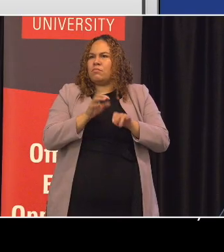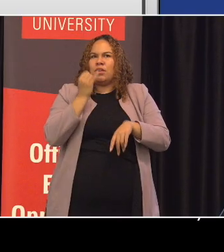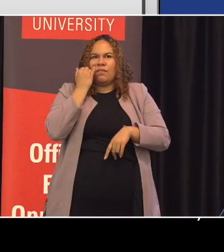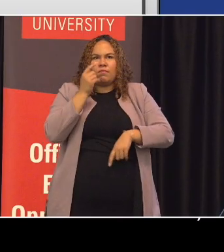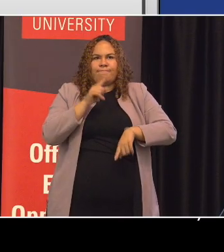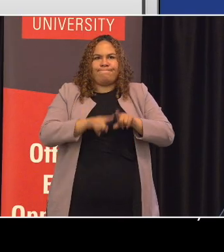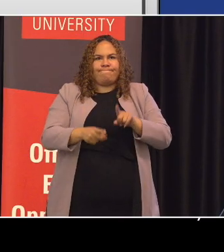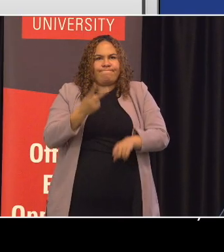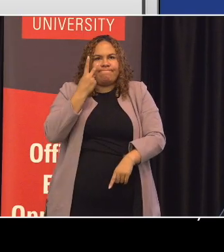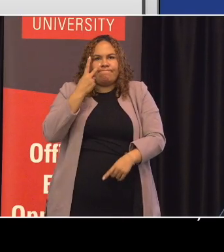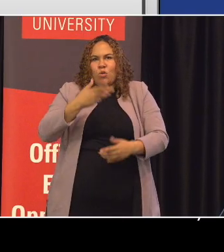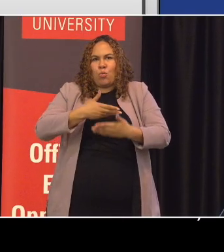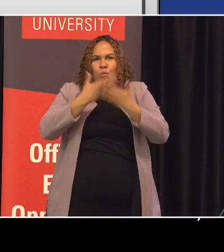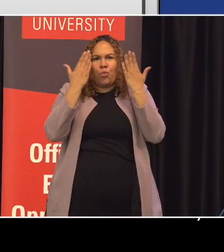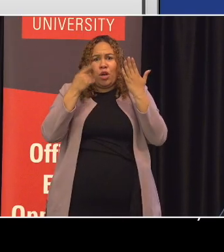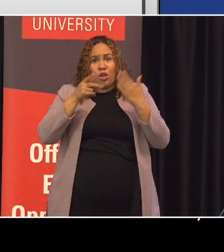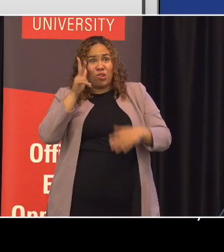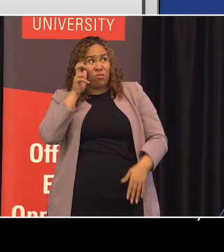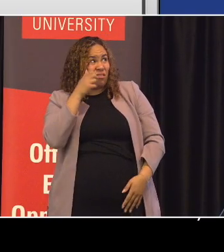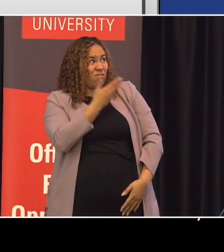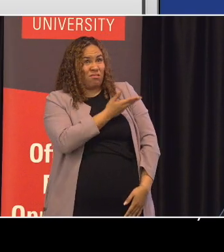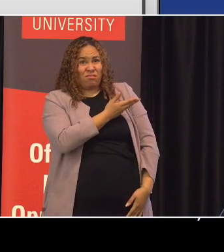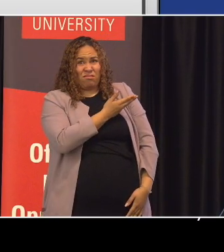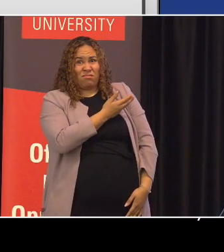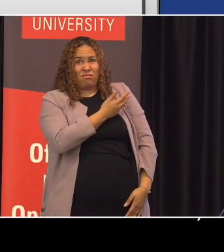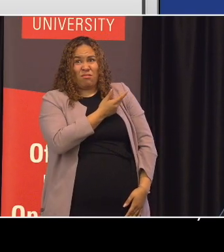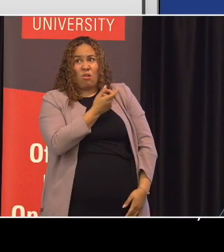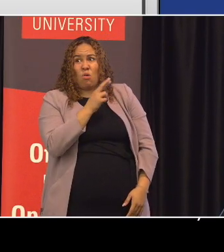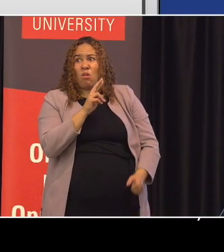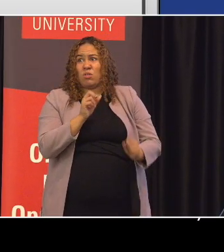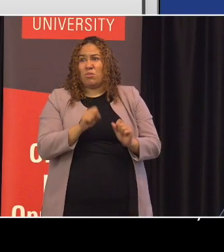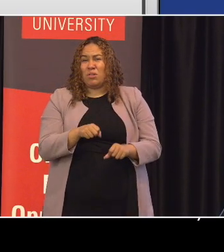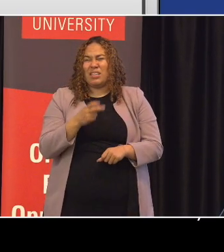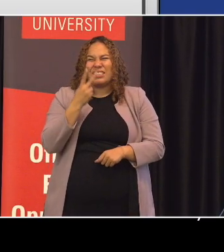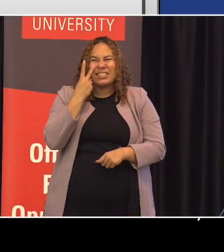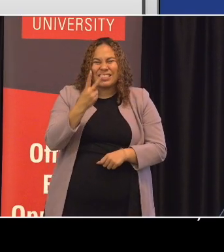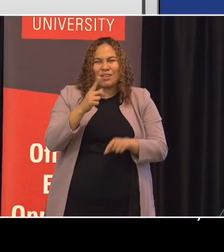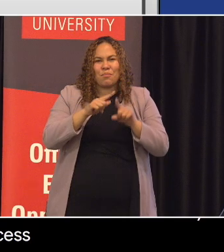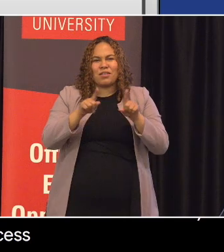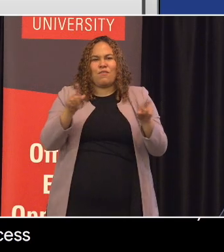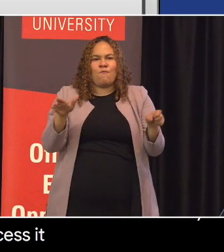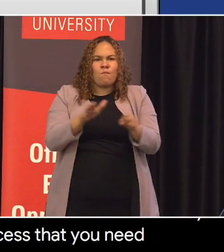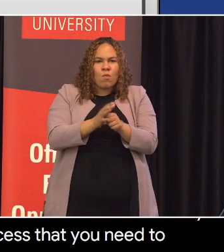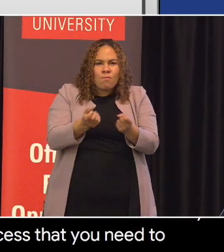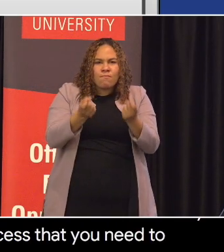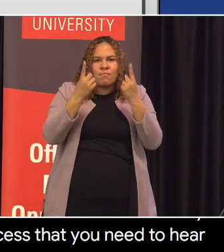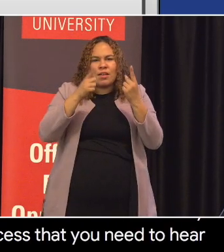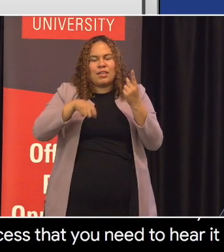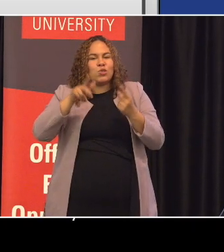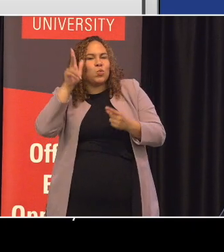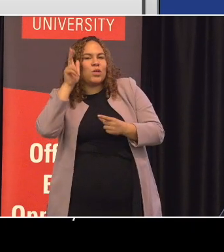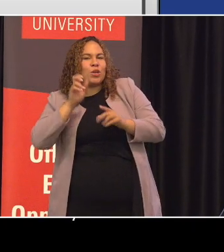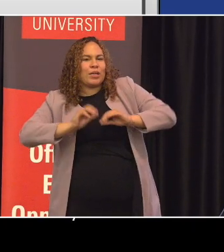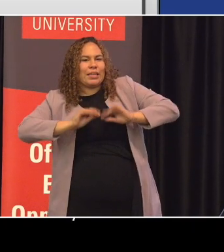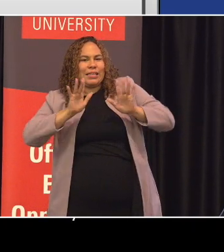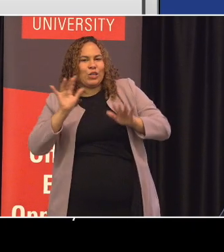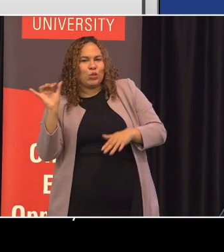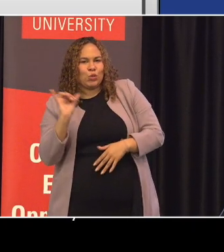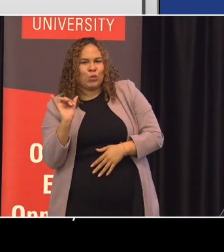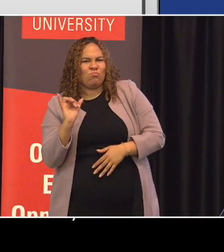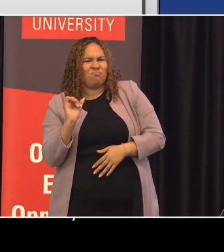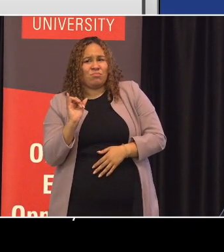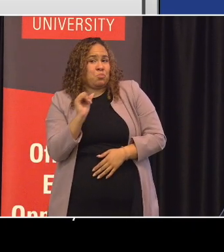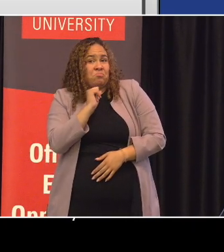if you couldn't see the document and you just heard what we heard earlier, or you could see it, but In order to process it, you need to hear it clearly. You didn't